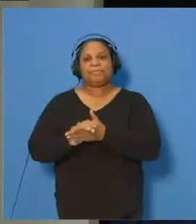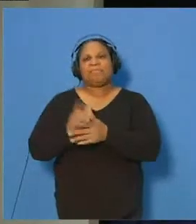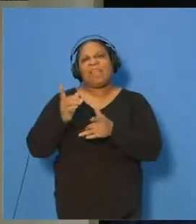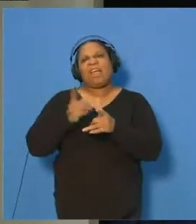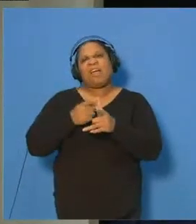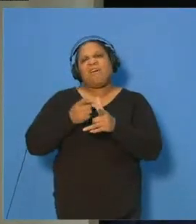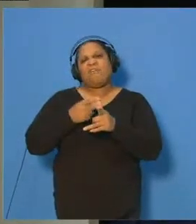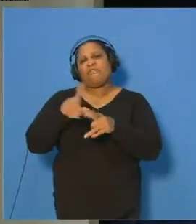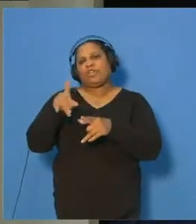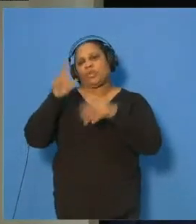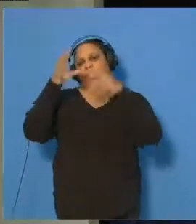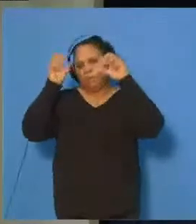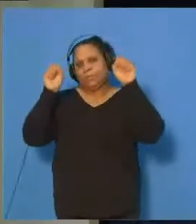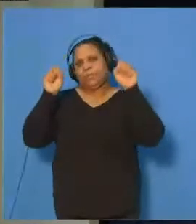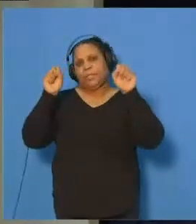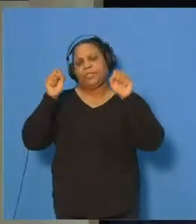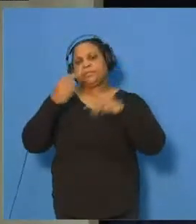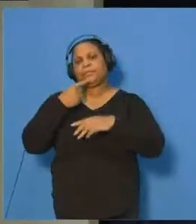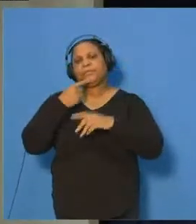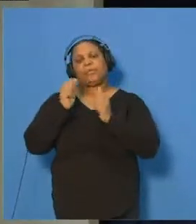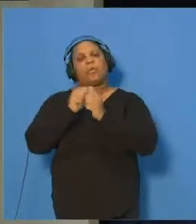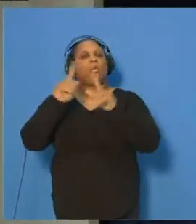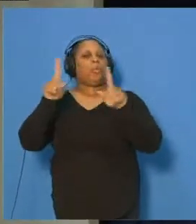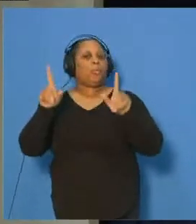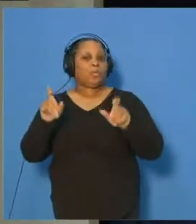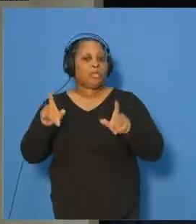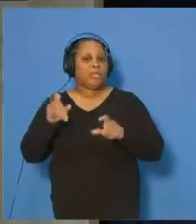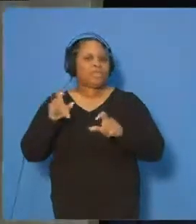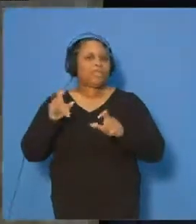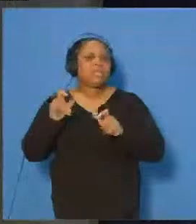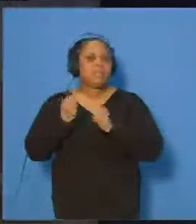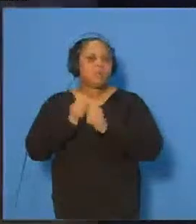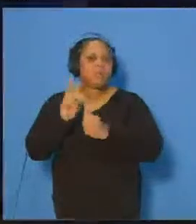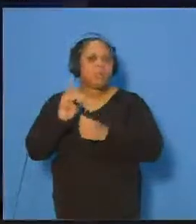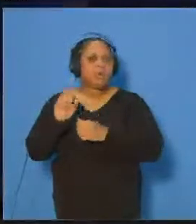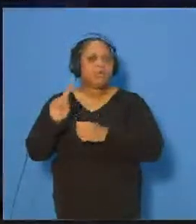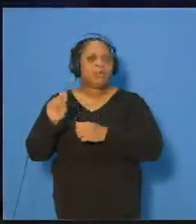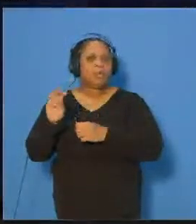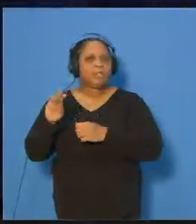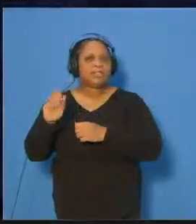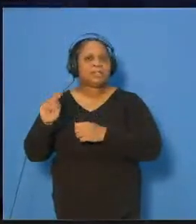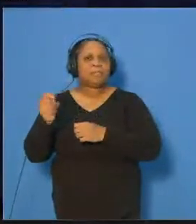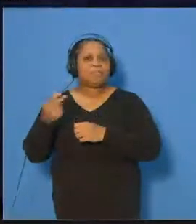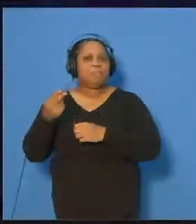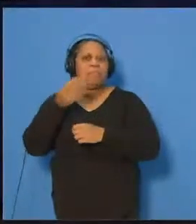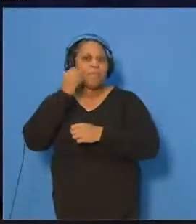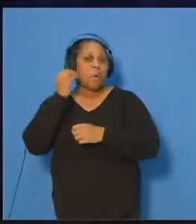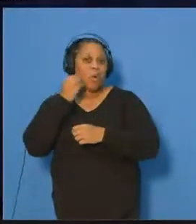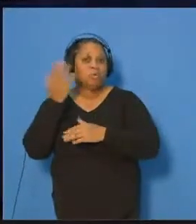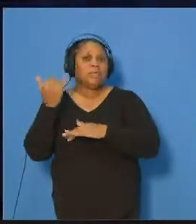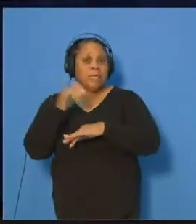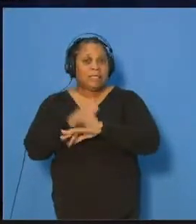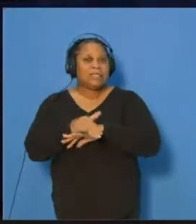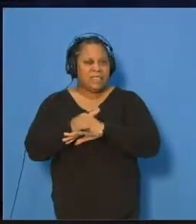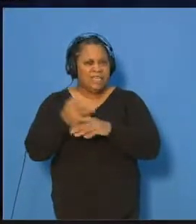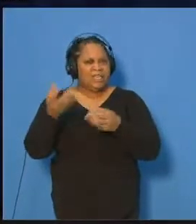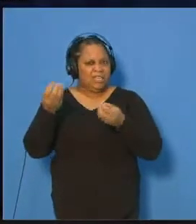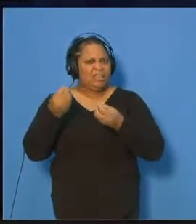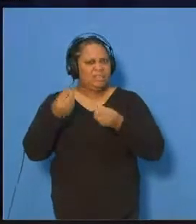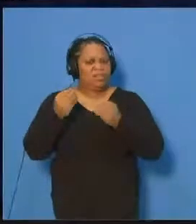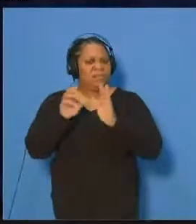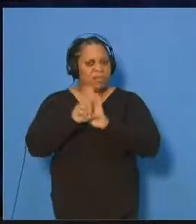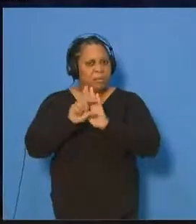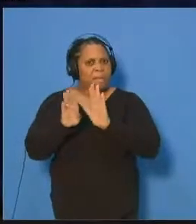Mr. Premier, in your statement with regards to testing at West Holmes last night, you did say that lessons have been learned. Can you give us a little bit of background as to